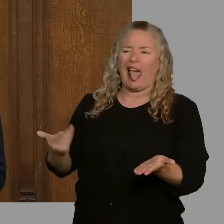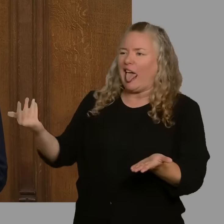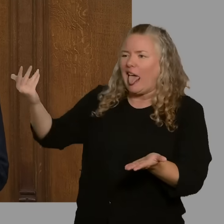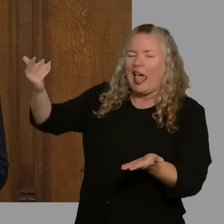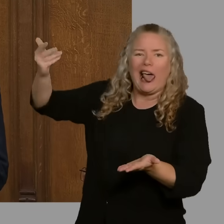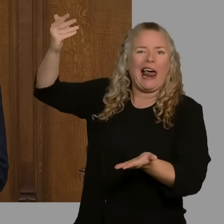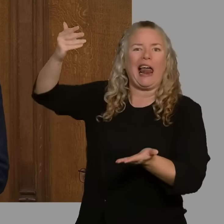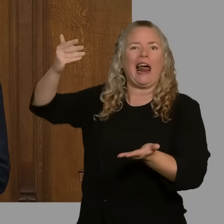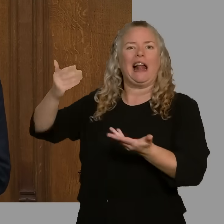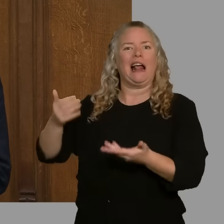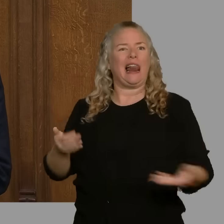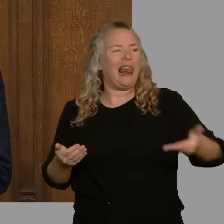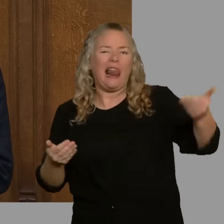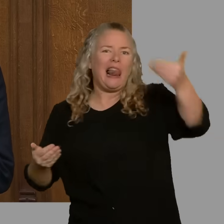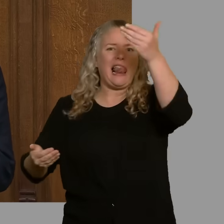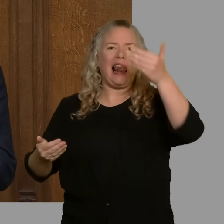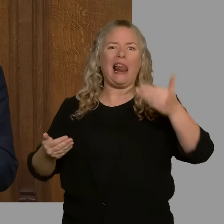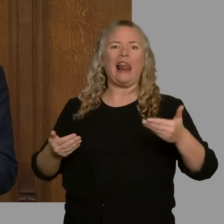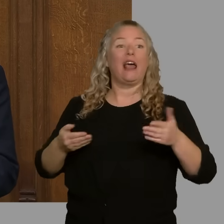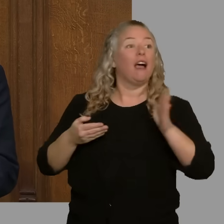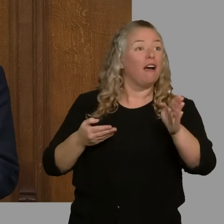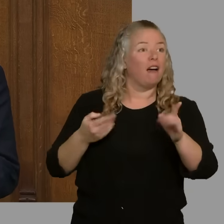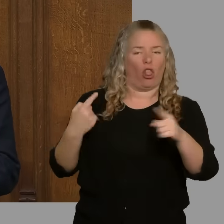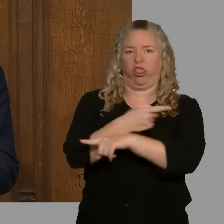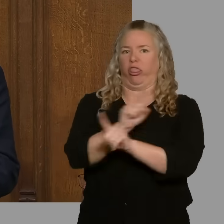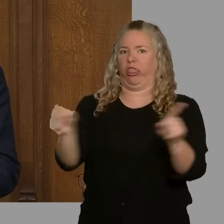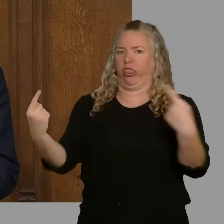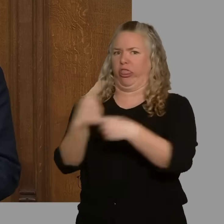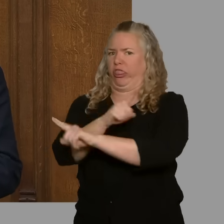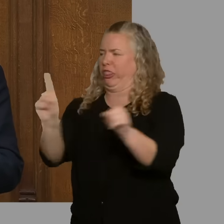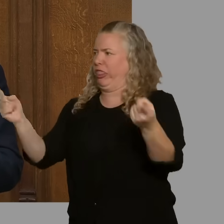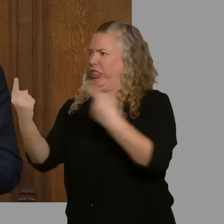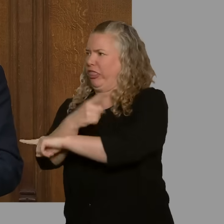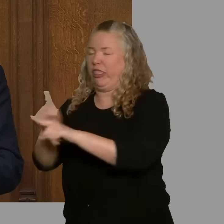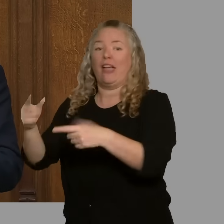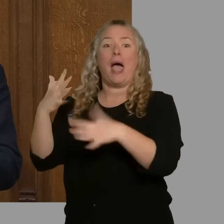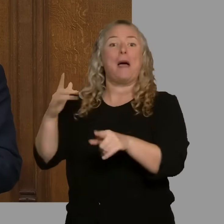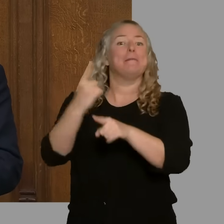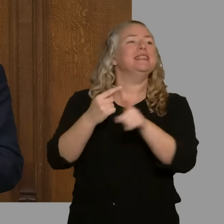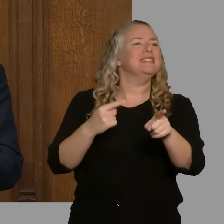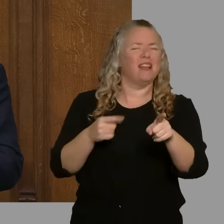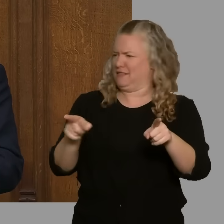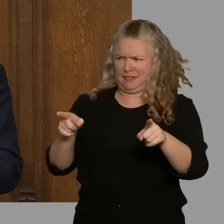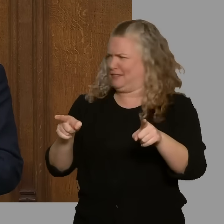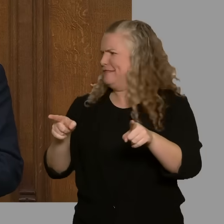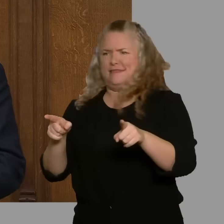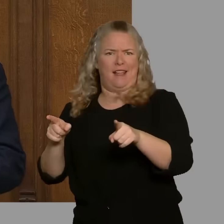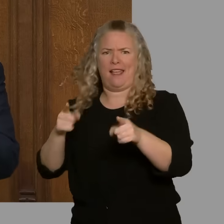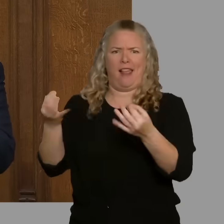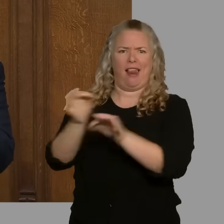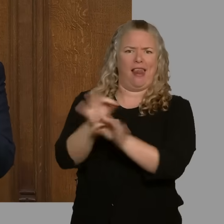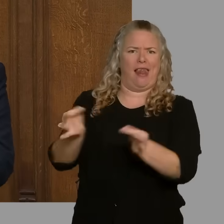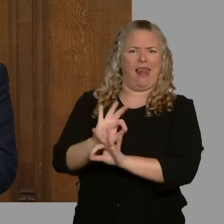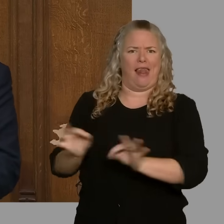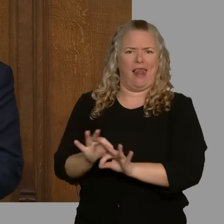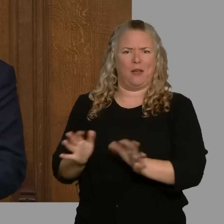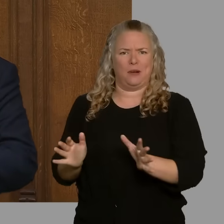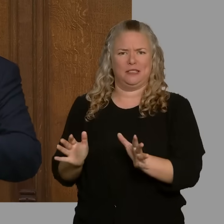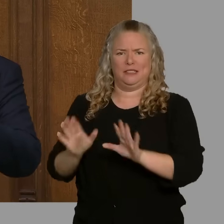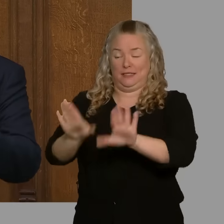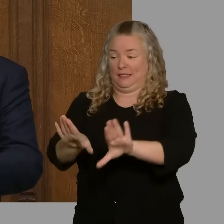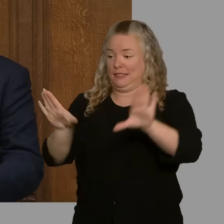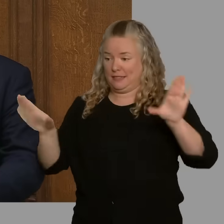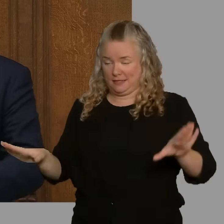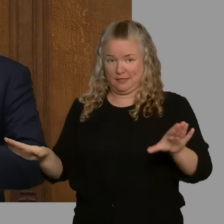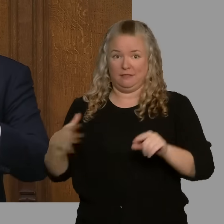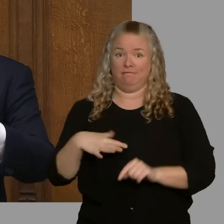this whole debate is whether or not the DPP charged legally and properly. If they did,